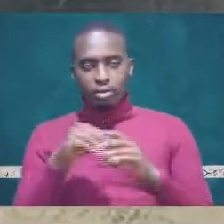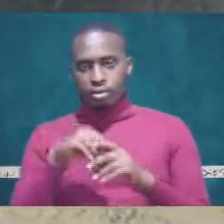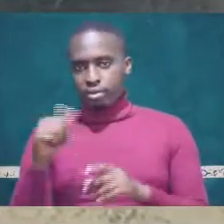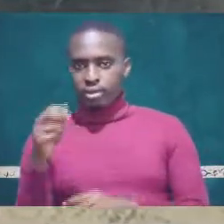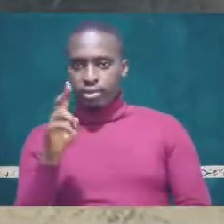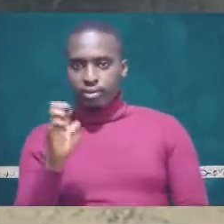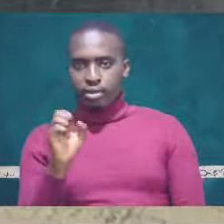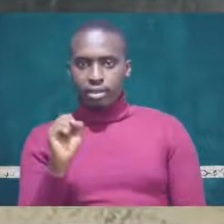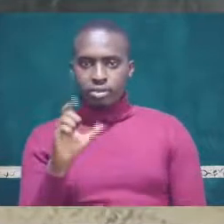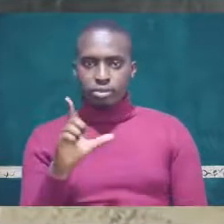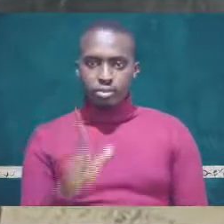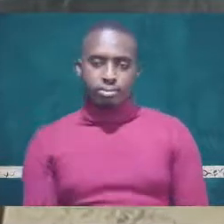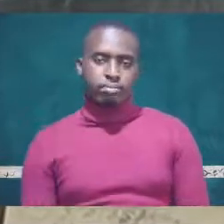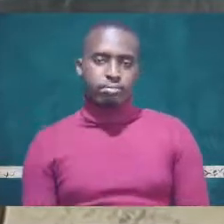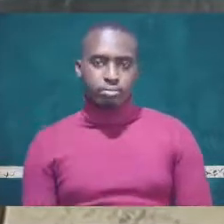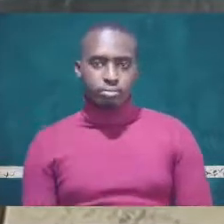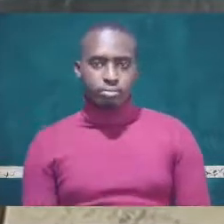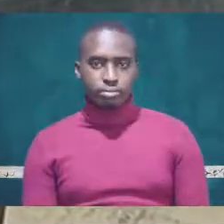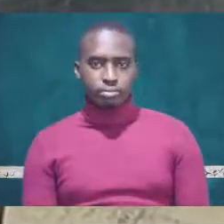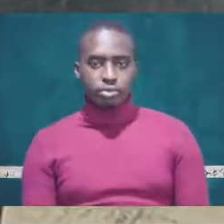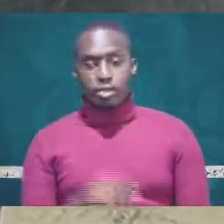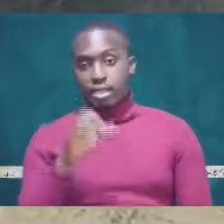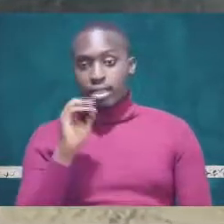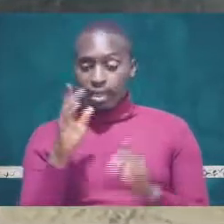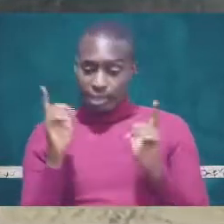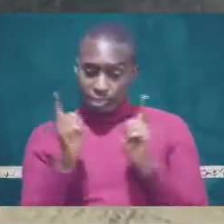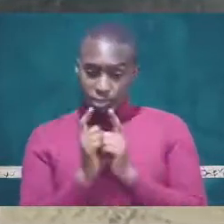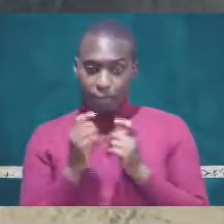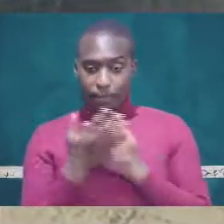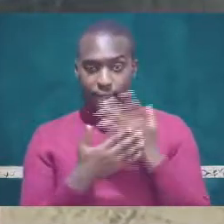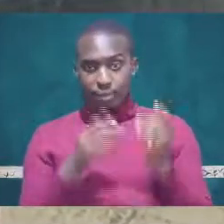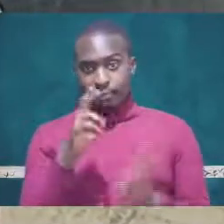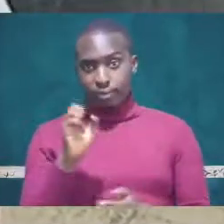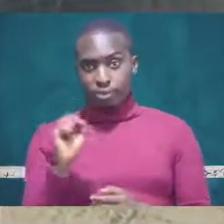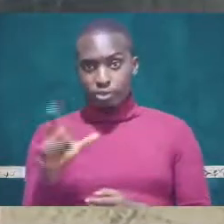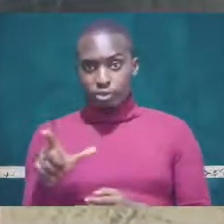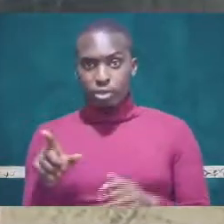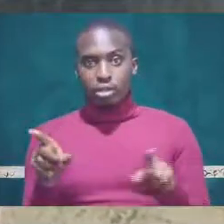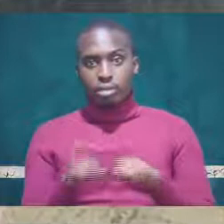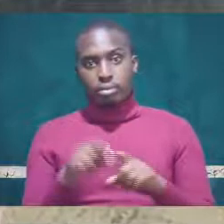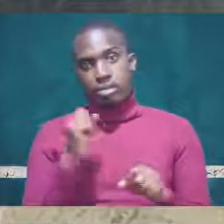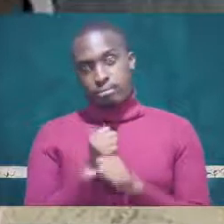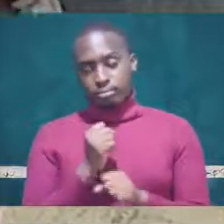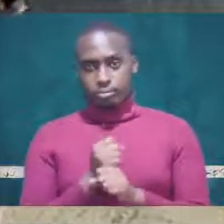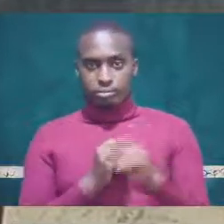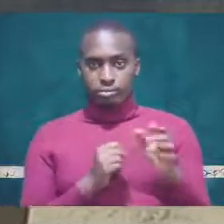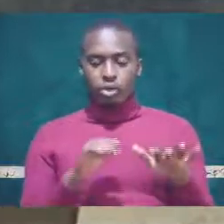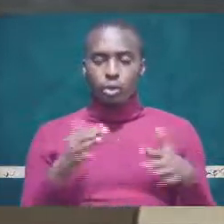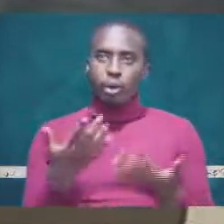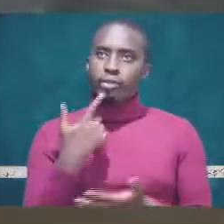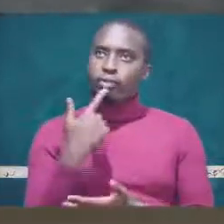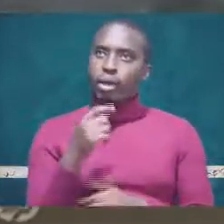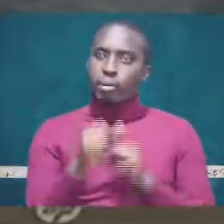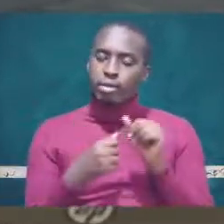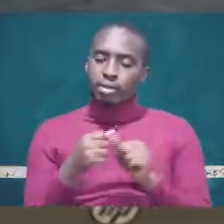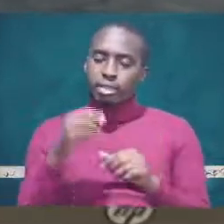vessels. So thinner than blood vessels and have many internal valves. Why do we talk about